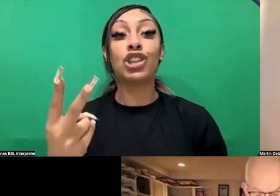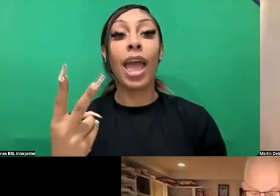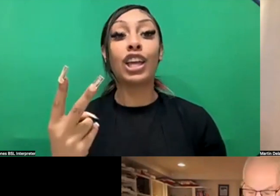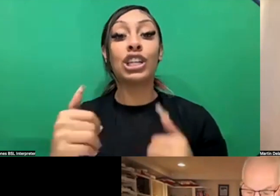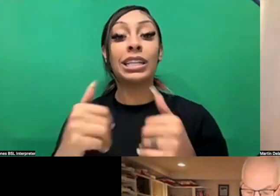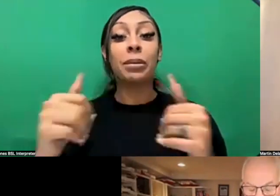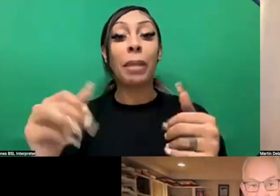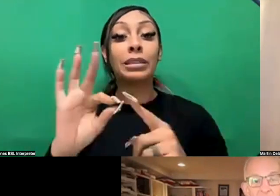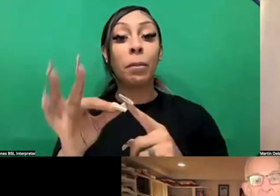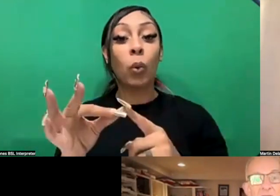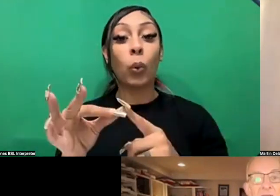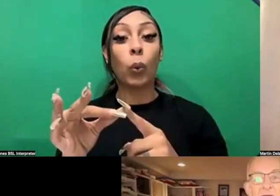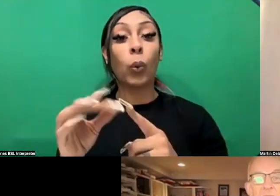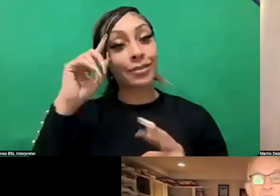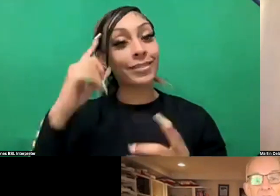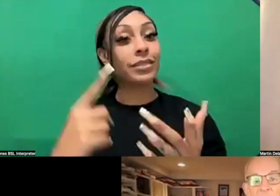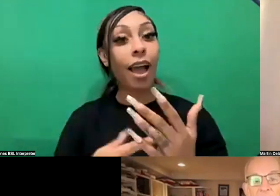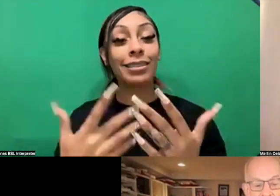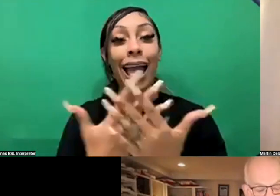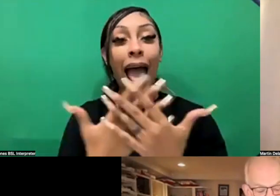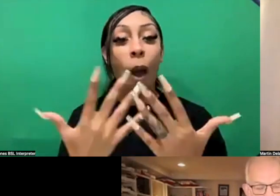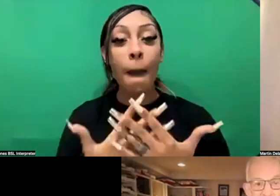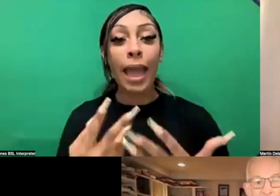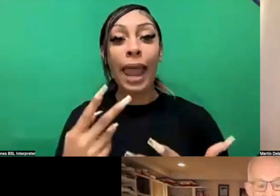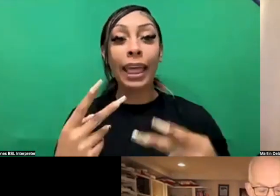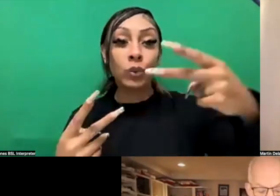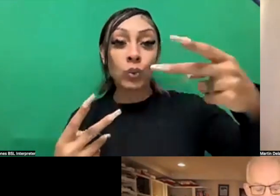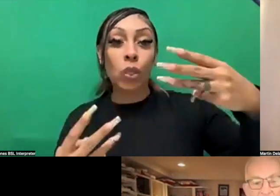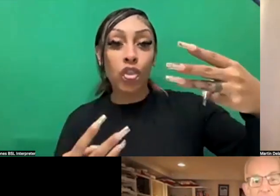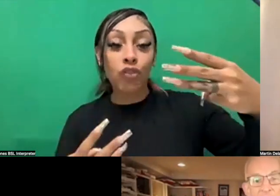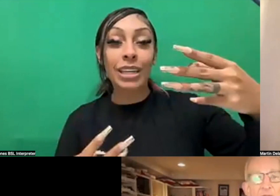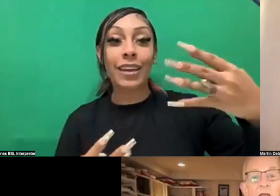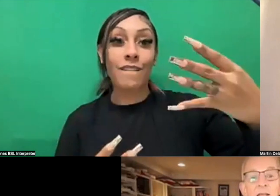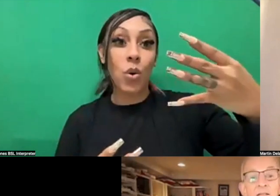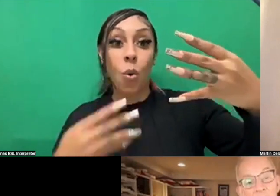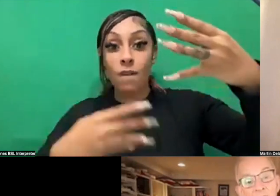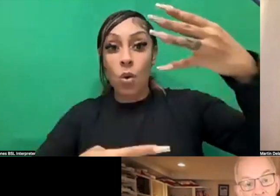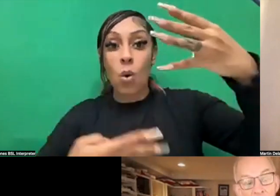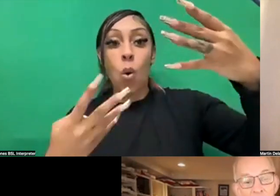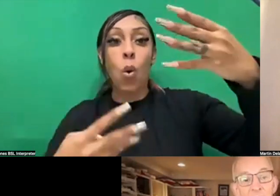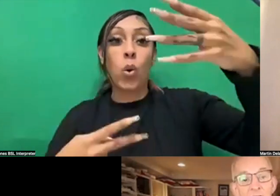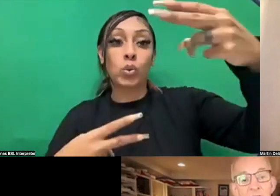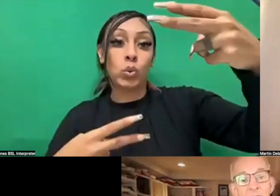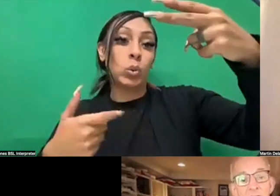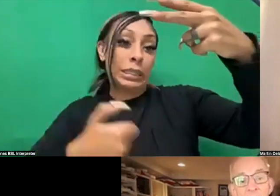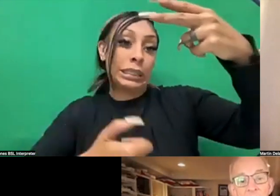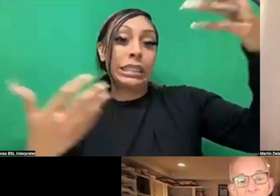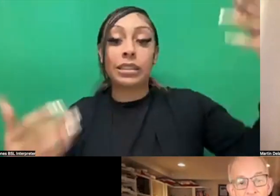So you can decide how many of the pads are used for the left and how many for the right, and then they have different